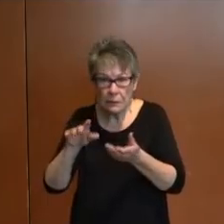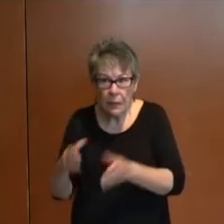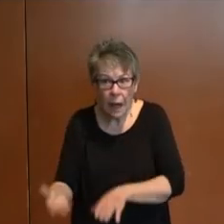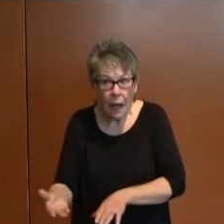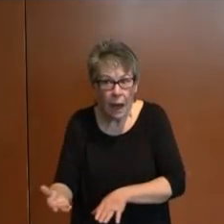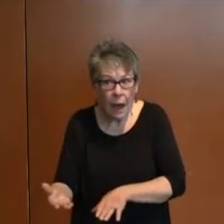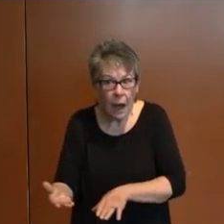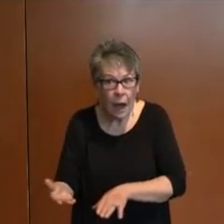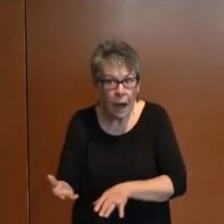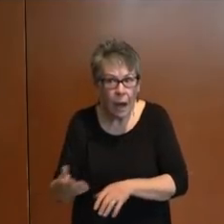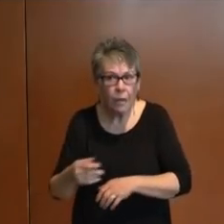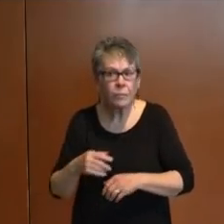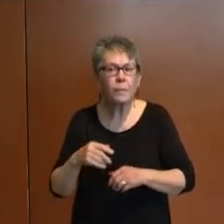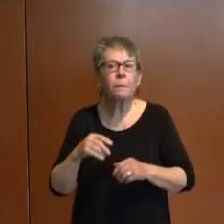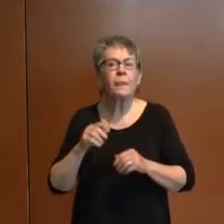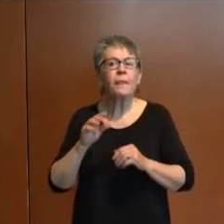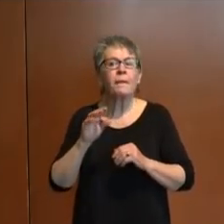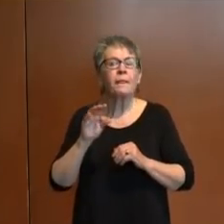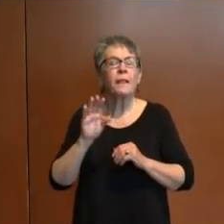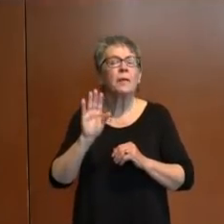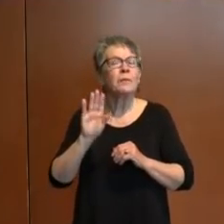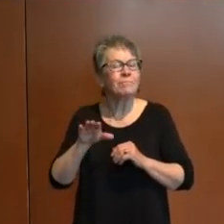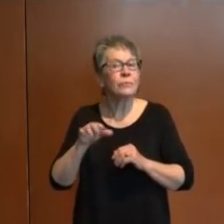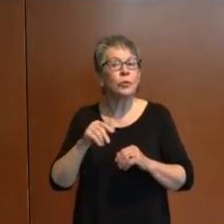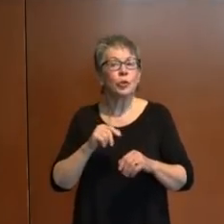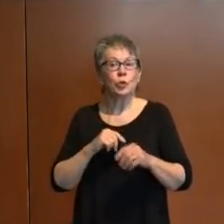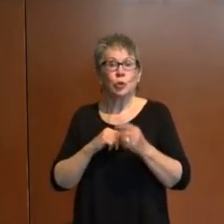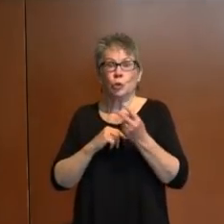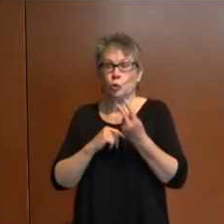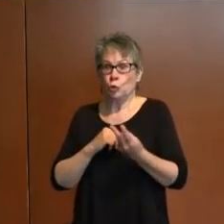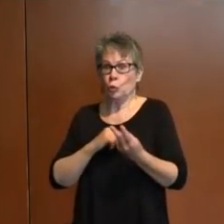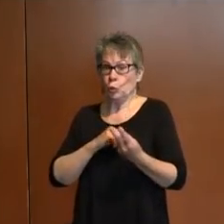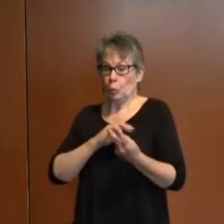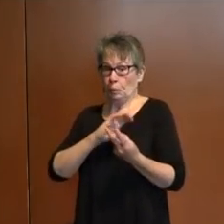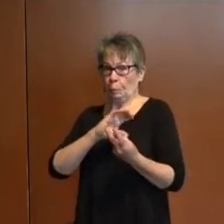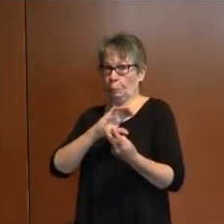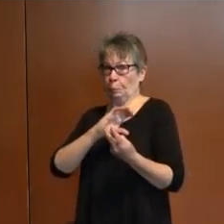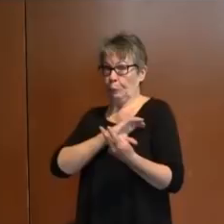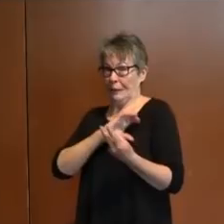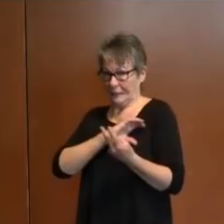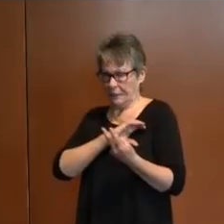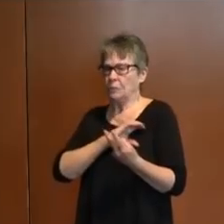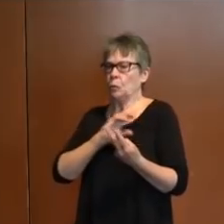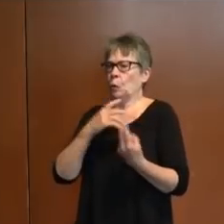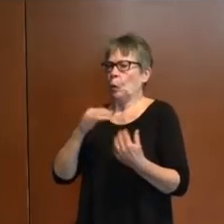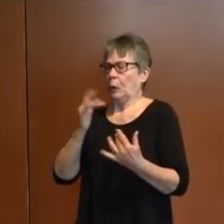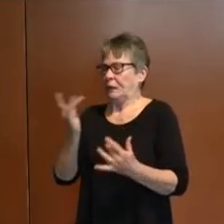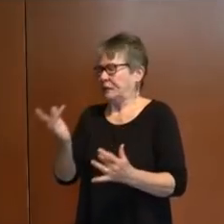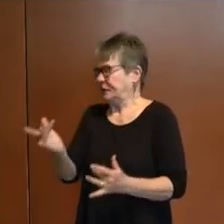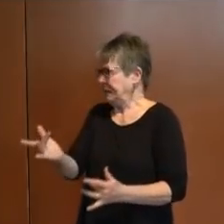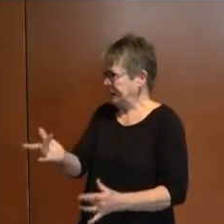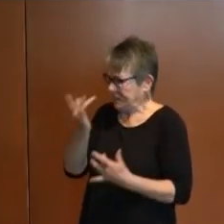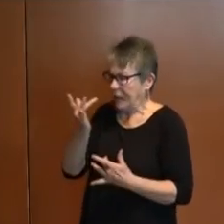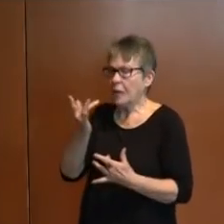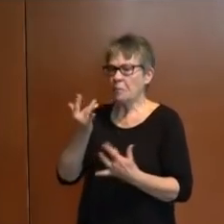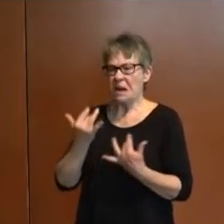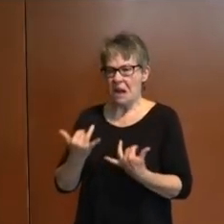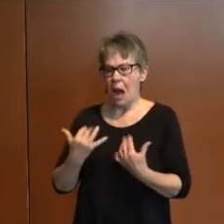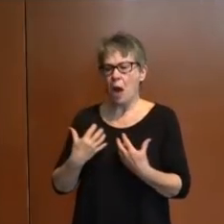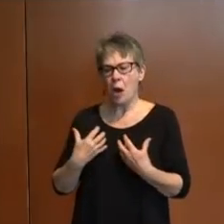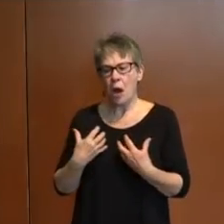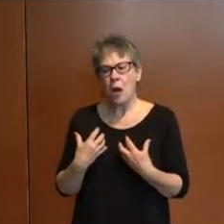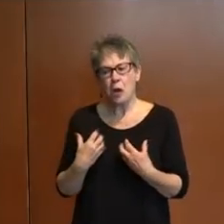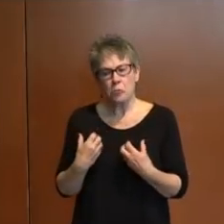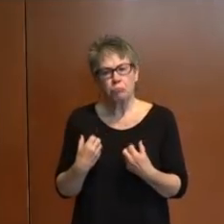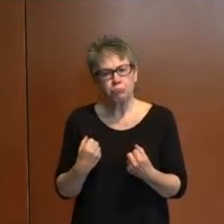juncture stable. On the healthcare worker, I referenced, I literally got that call as I was coming over here. It